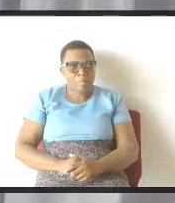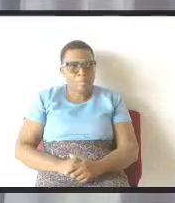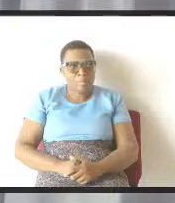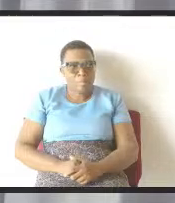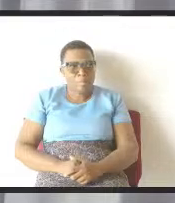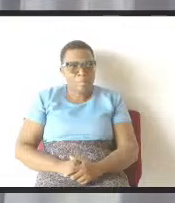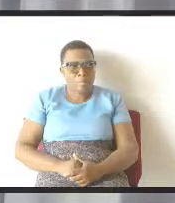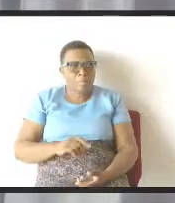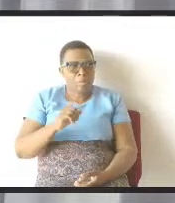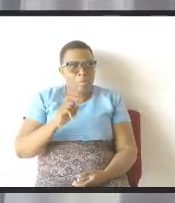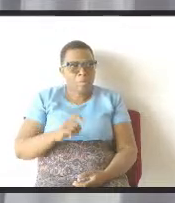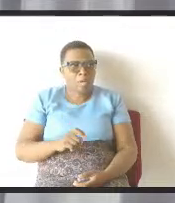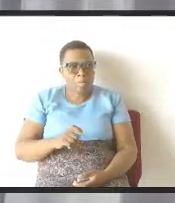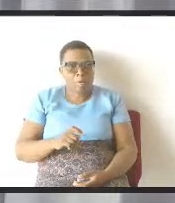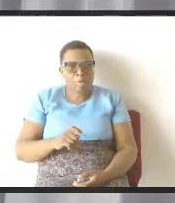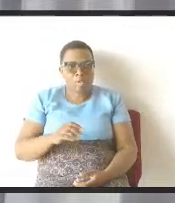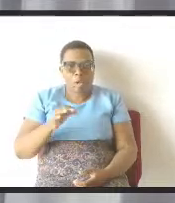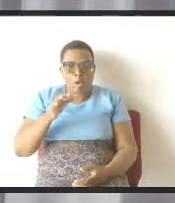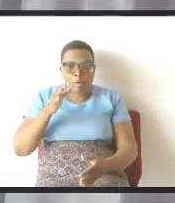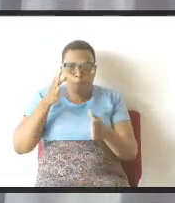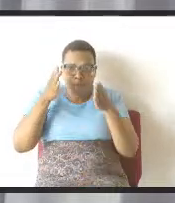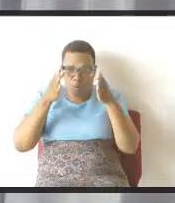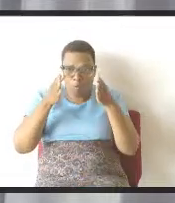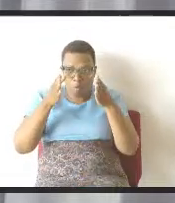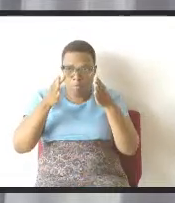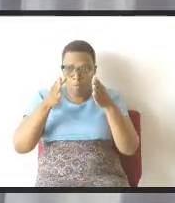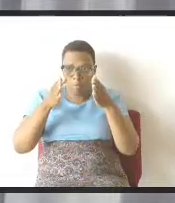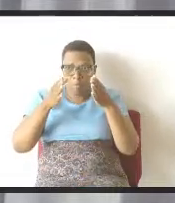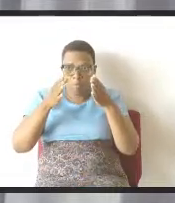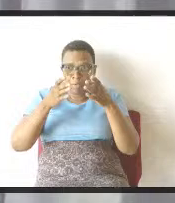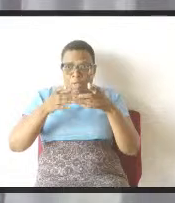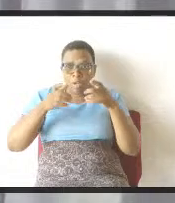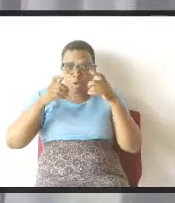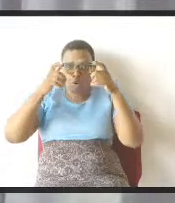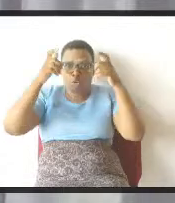you have to focus on the prize before you.